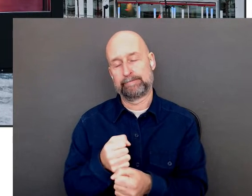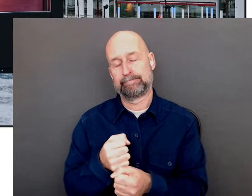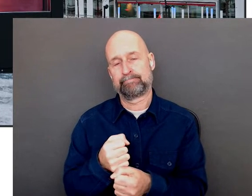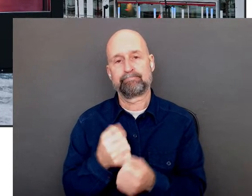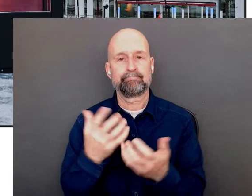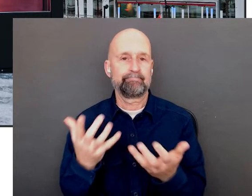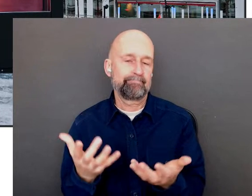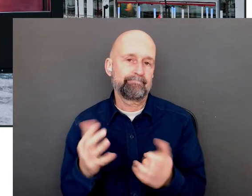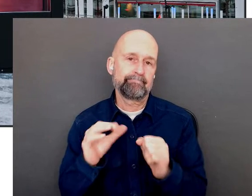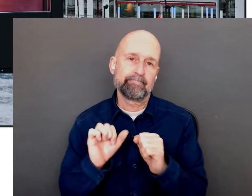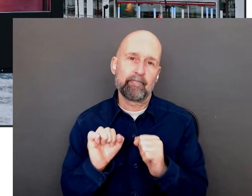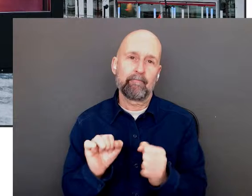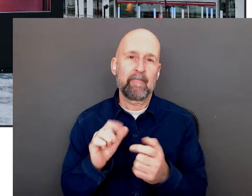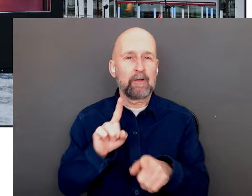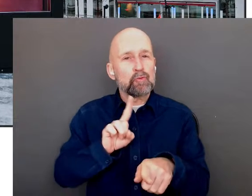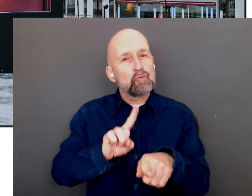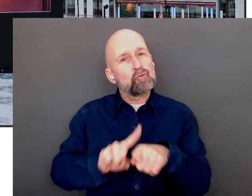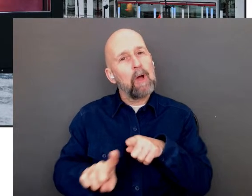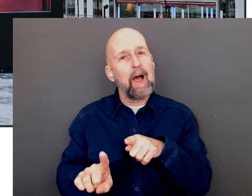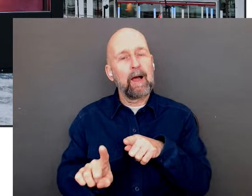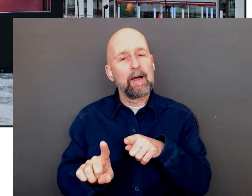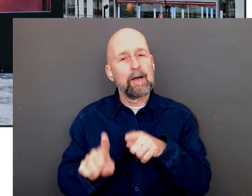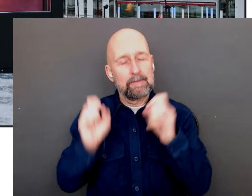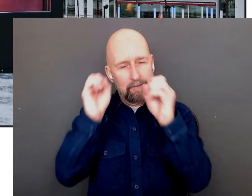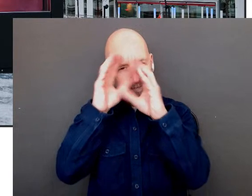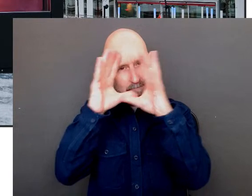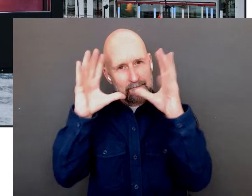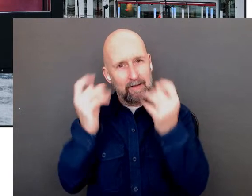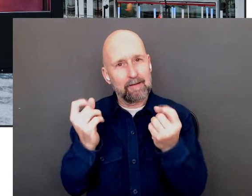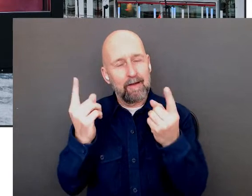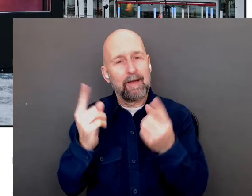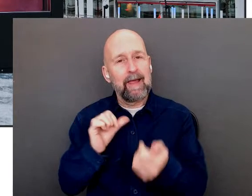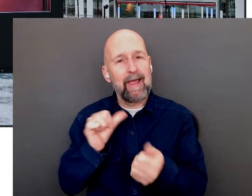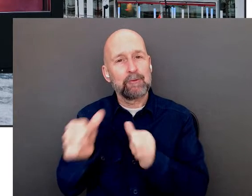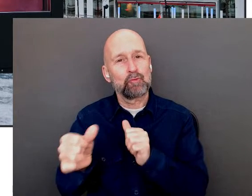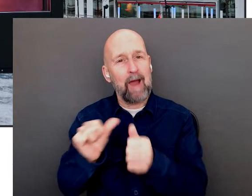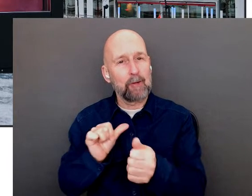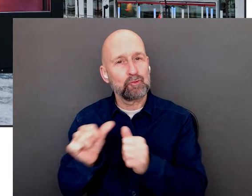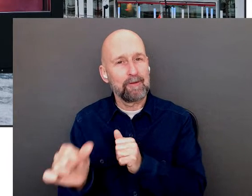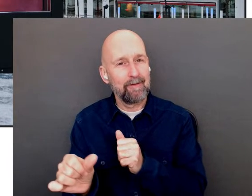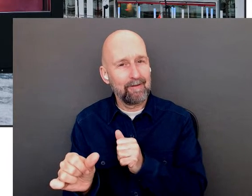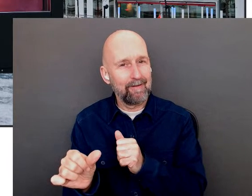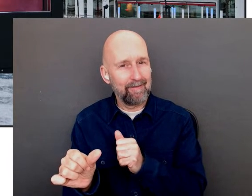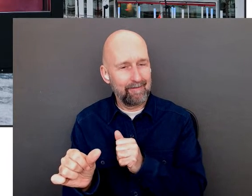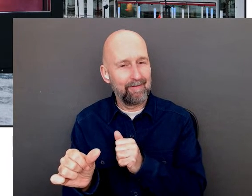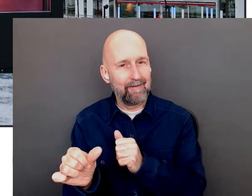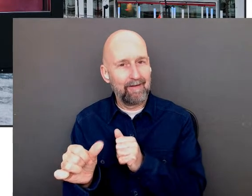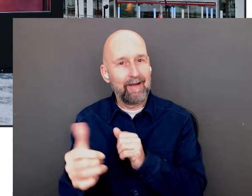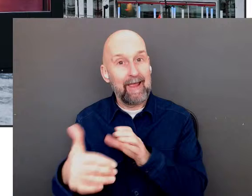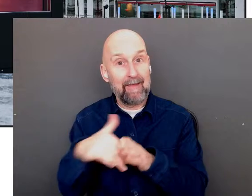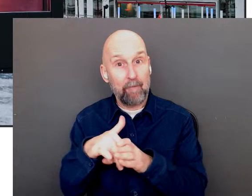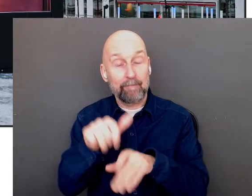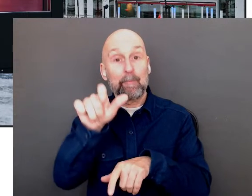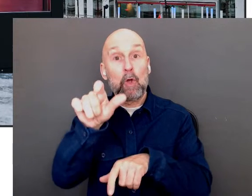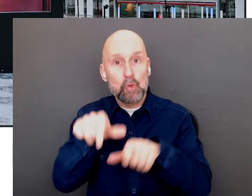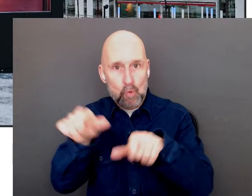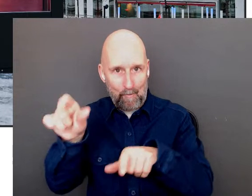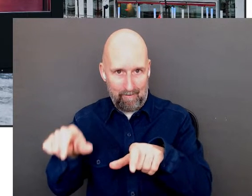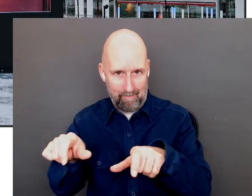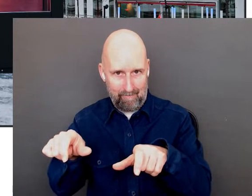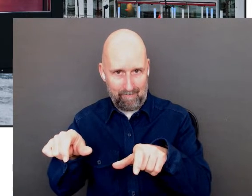trying to wrap our heads around interaction, which is involving human most of the time. So it kind